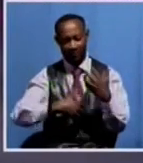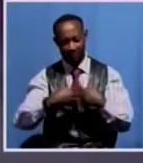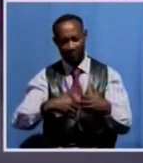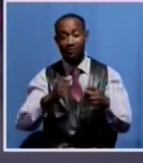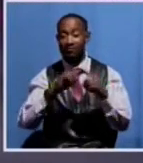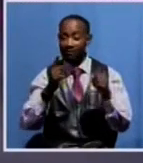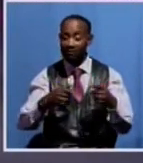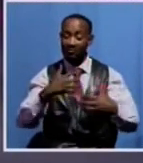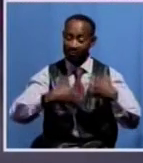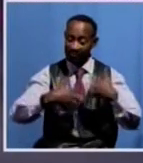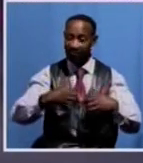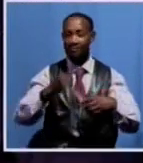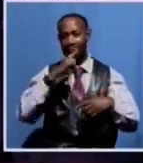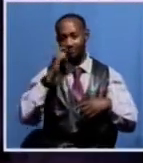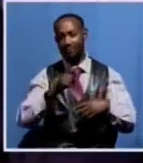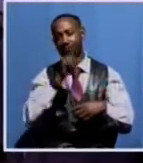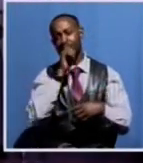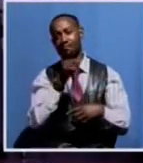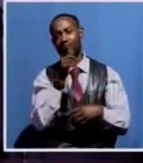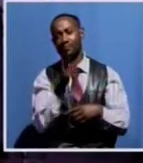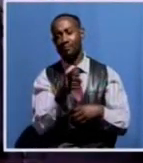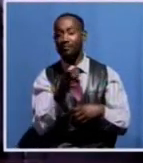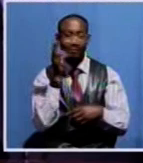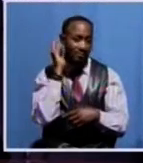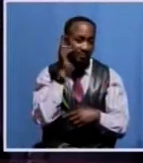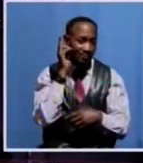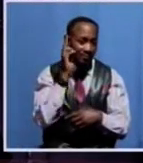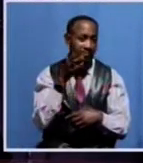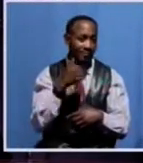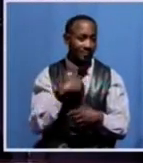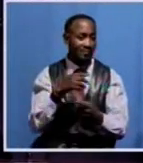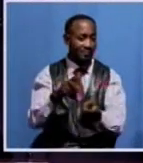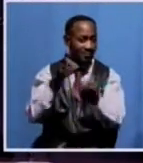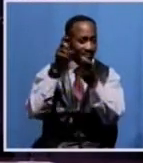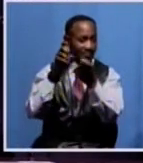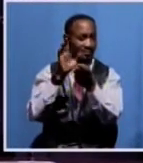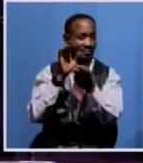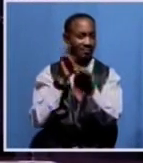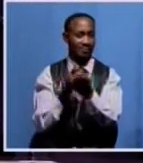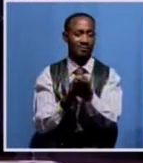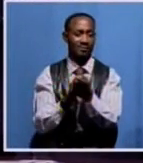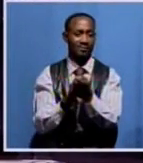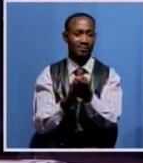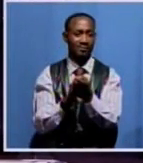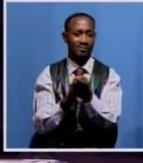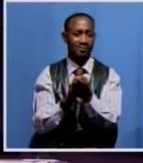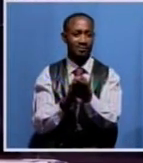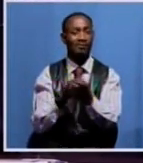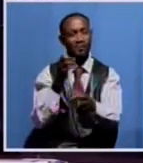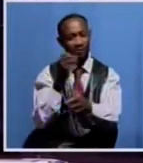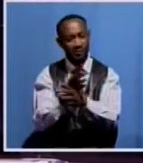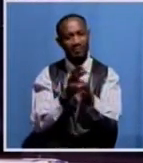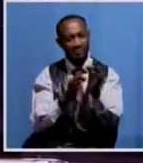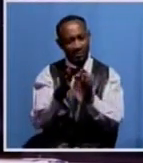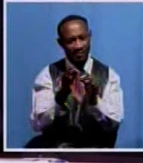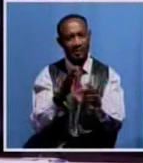reason. We're coming from this background of all these challenges that we have to meet, and I have already explained to you,